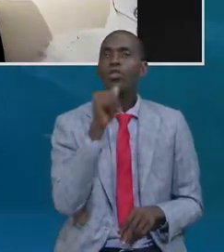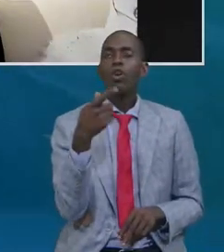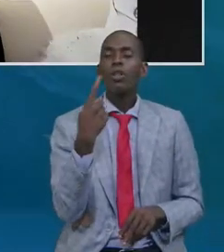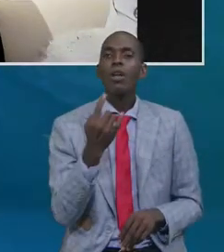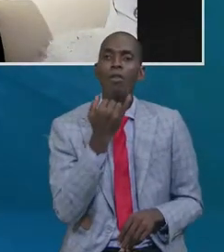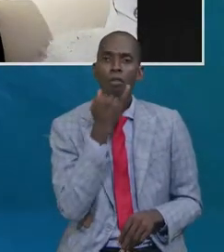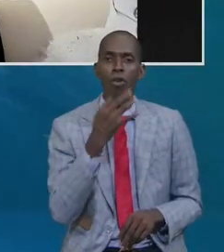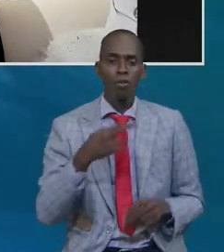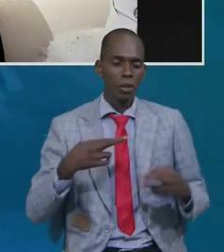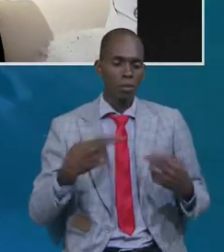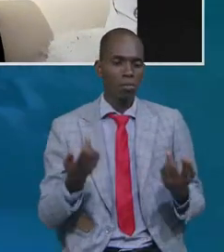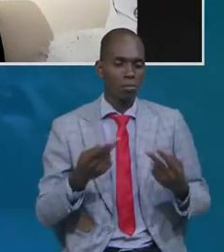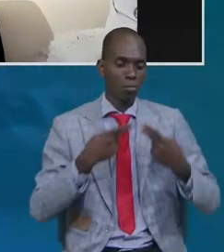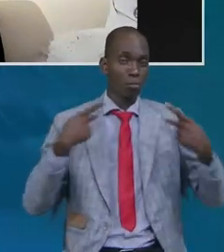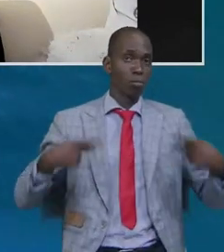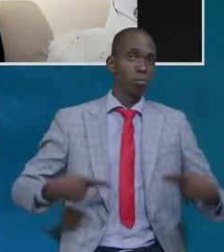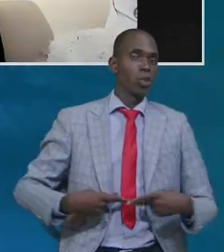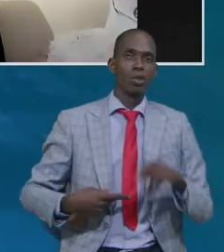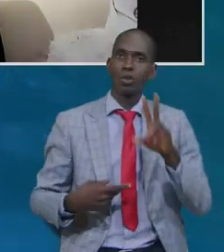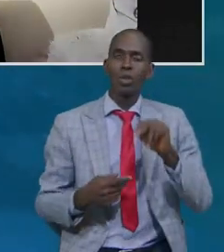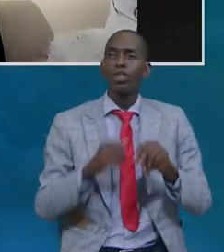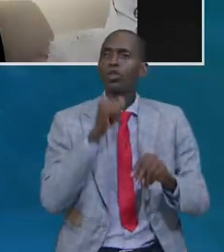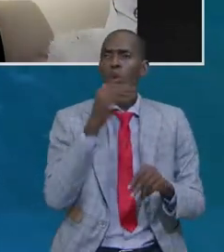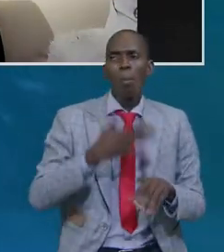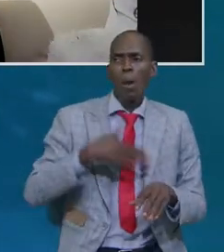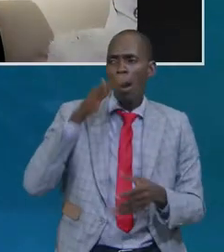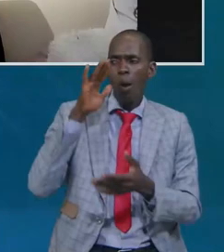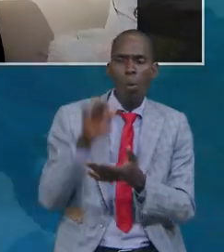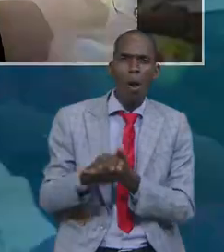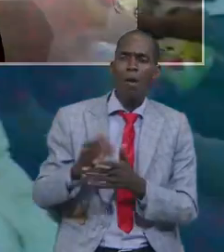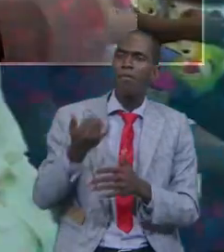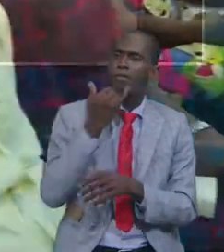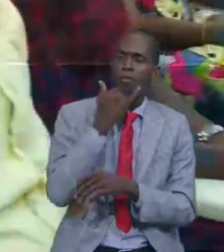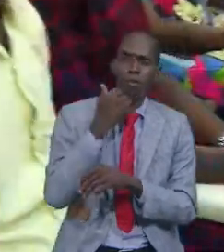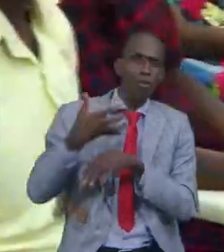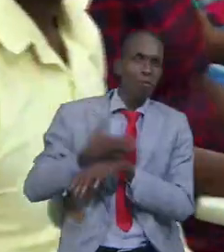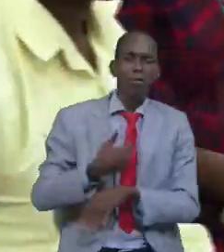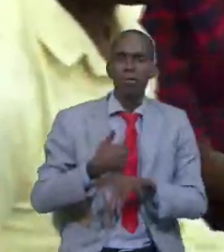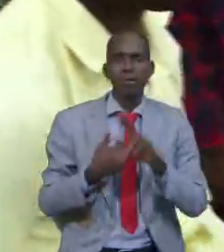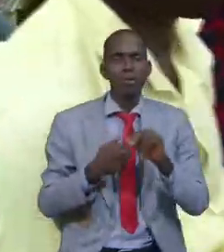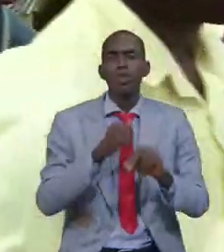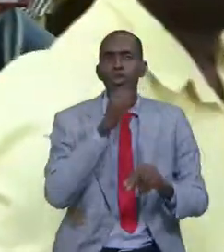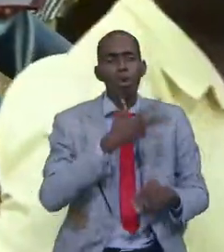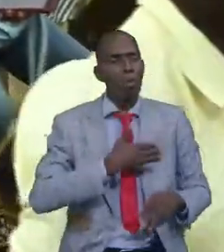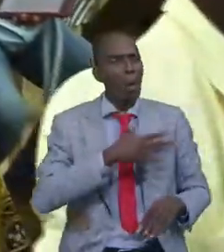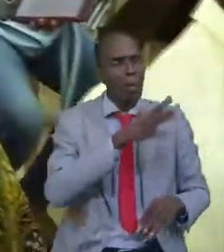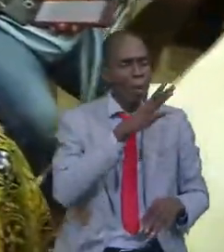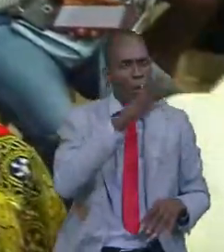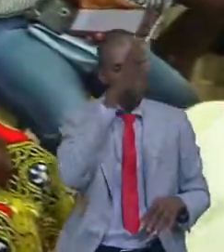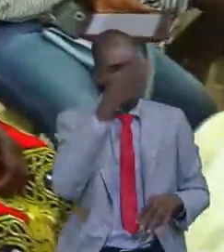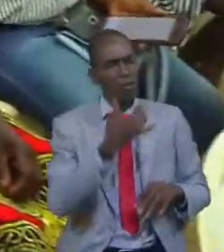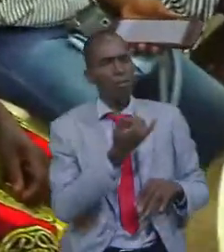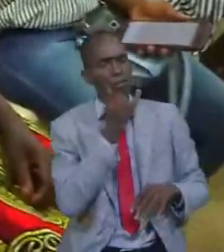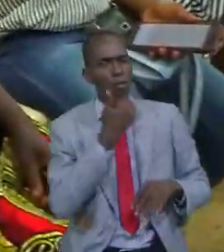it's not my wife's fault, it's not my mommy's fault, it is my fault, for